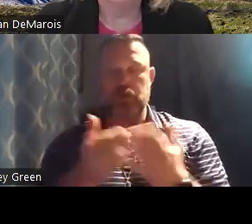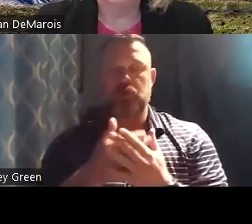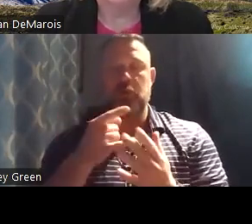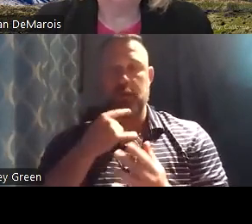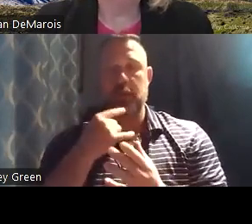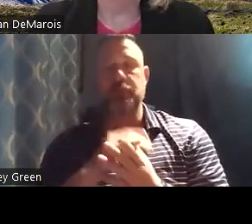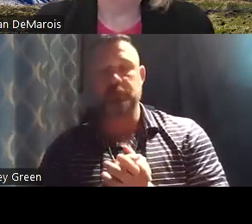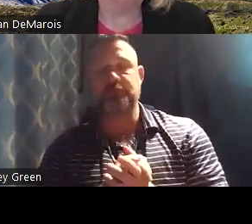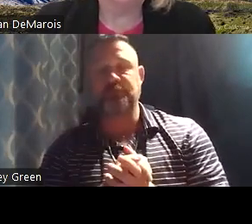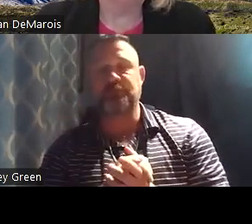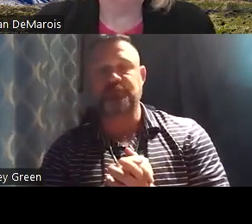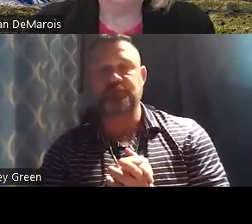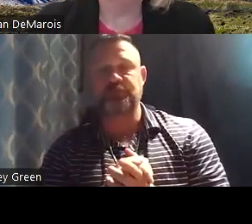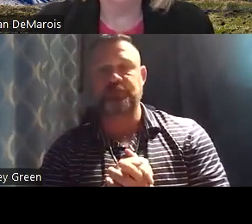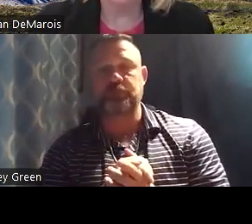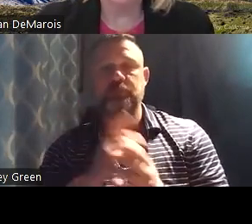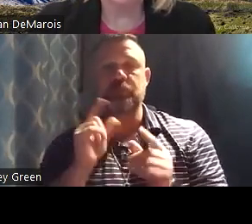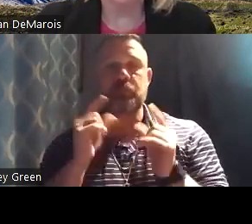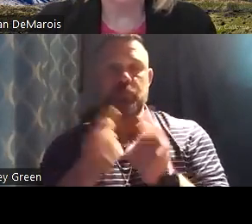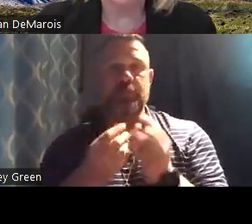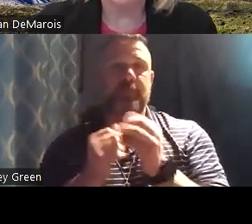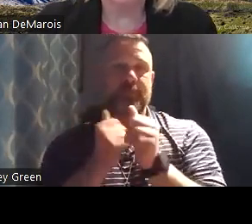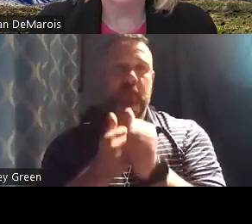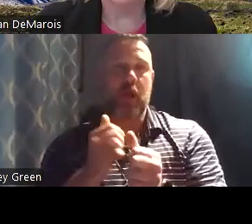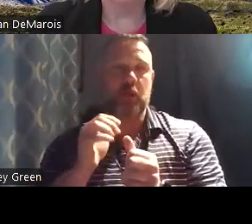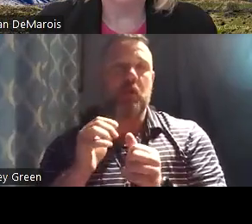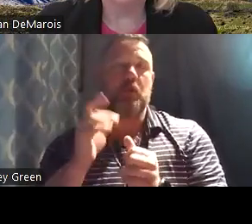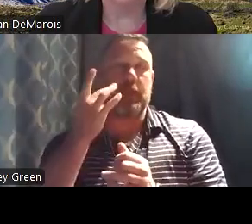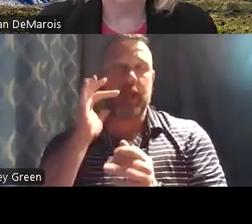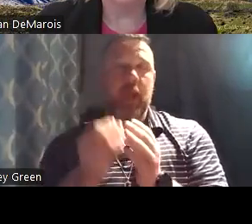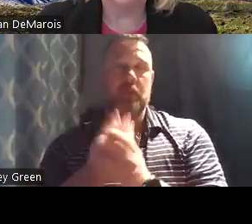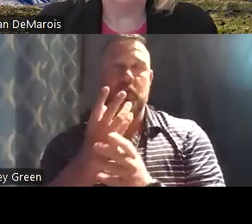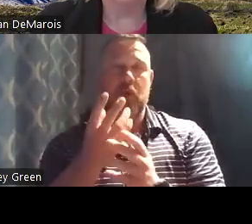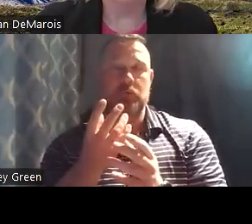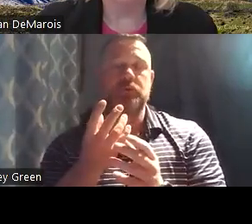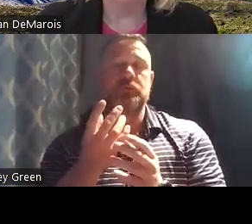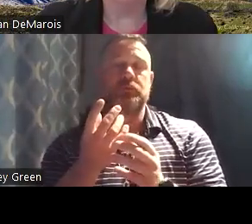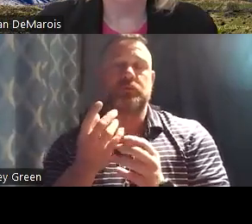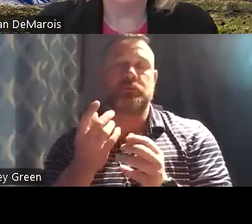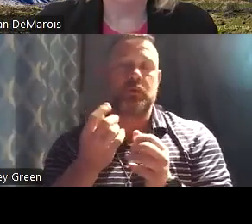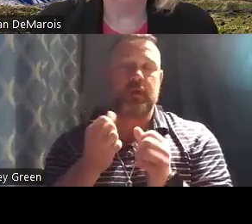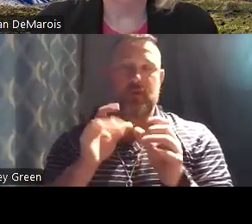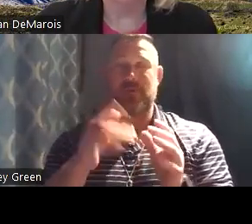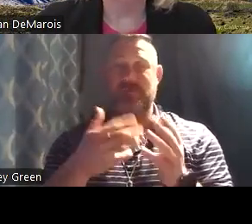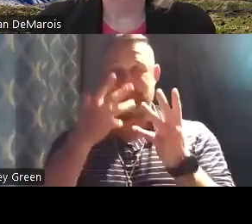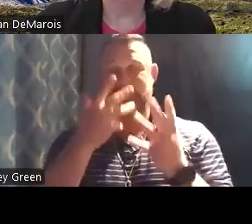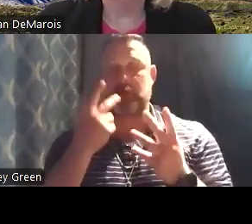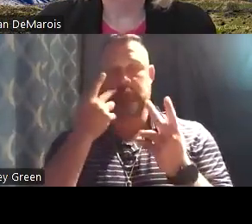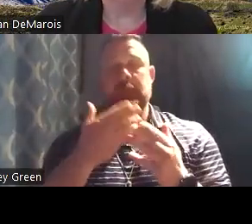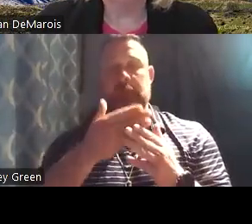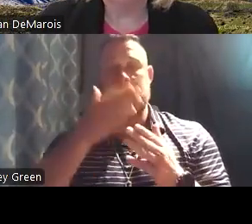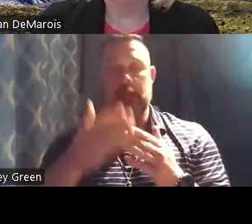populations. This group had followed the Cal Grows effort, and while we're sad to see that come to an